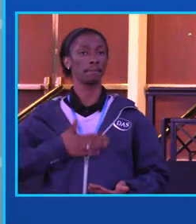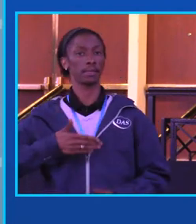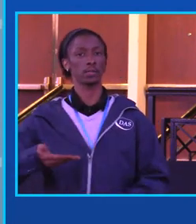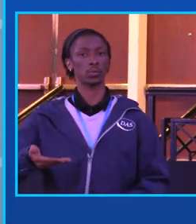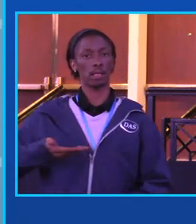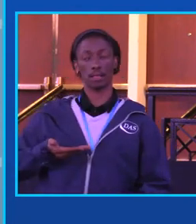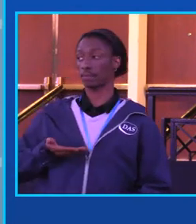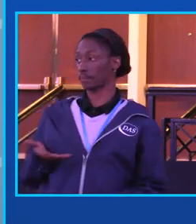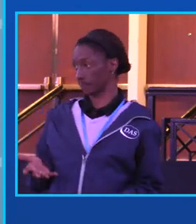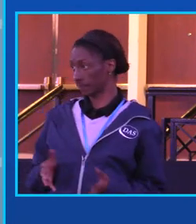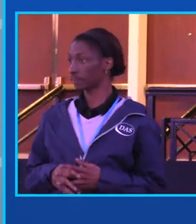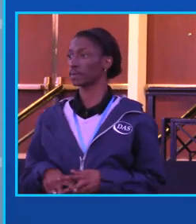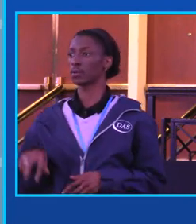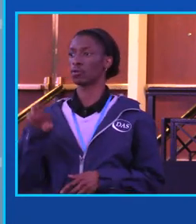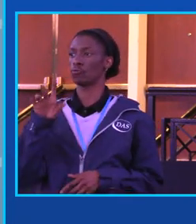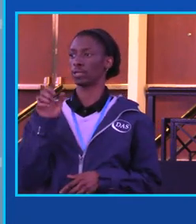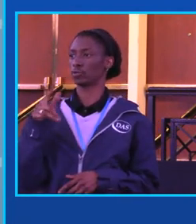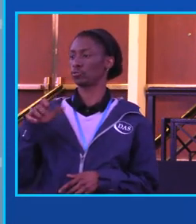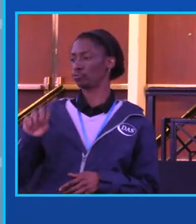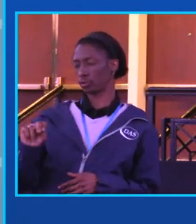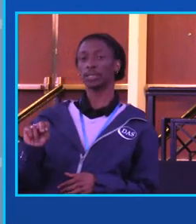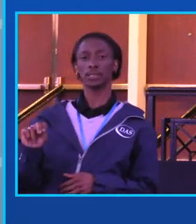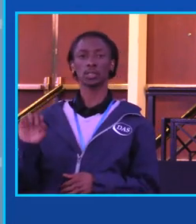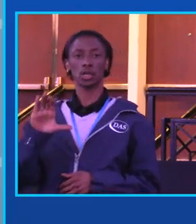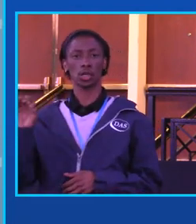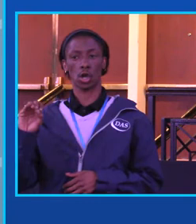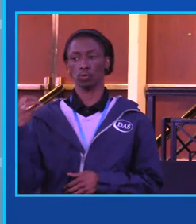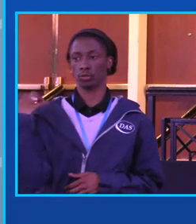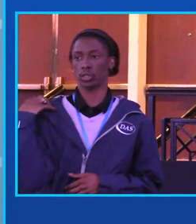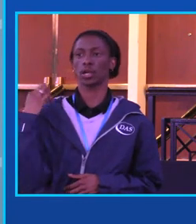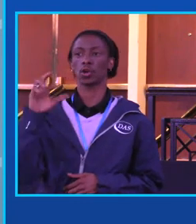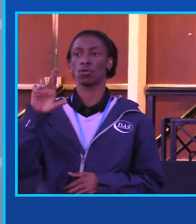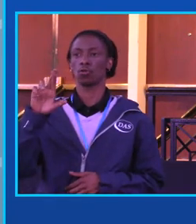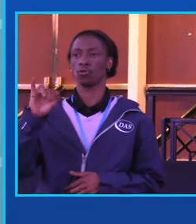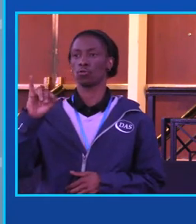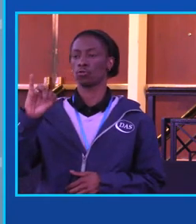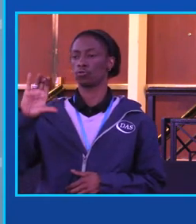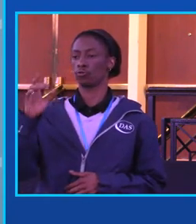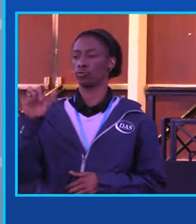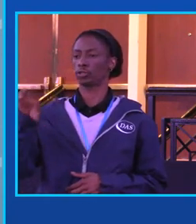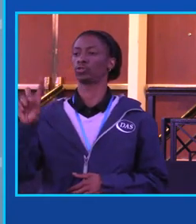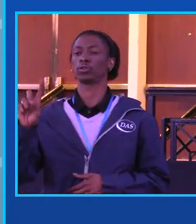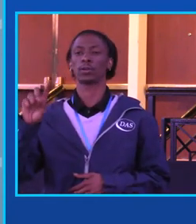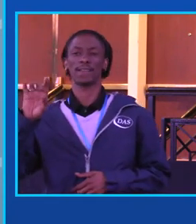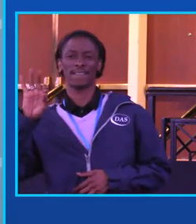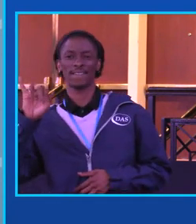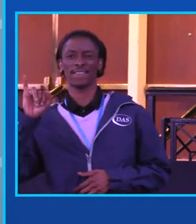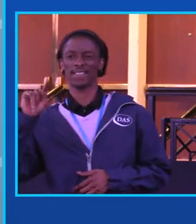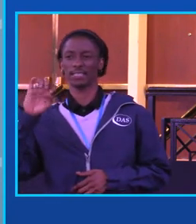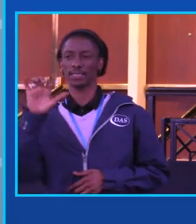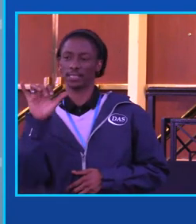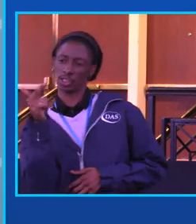welcome Resolutions co-chair, Rich Fitzgerald.